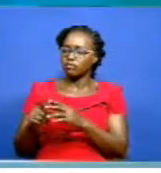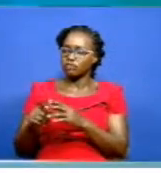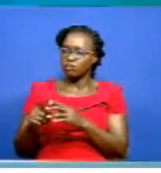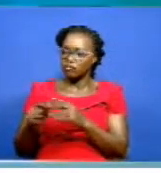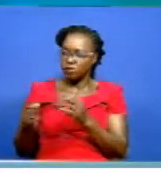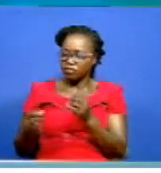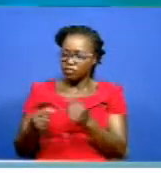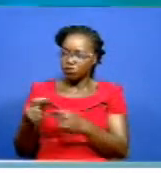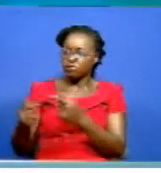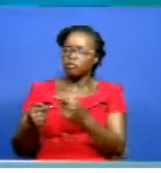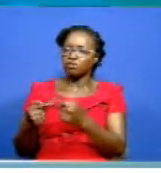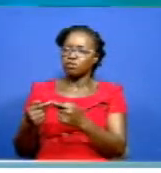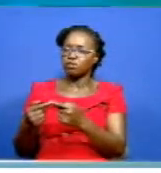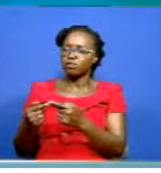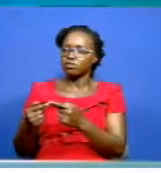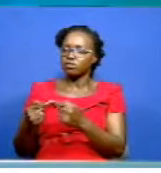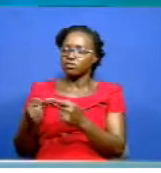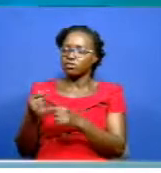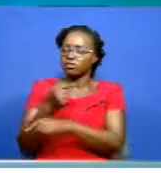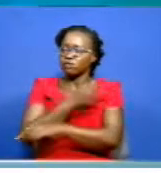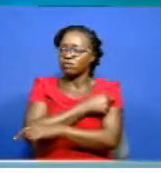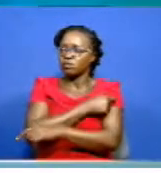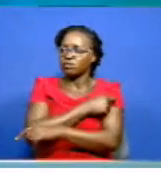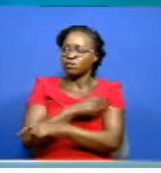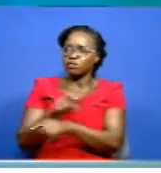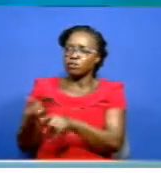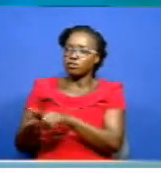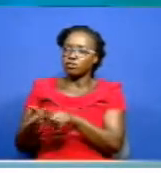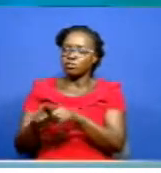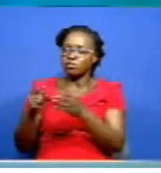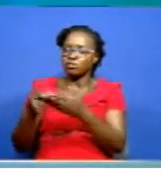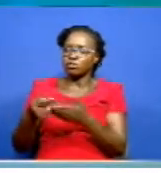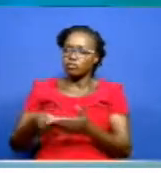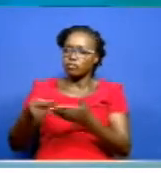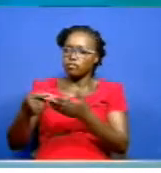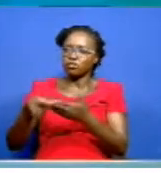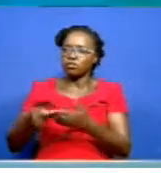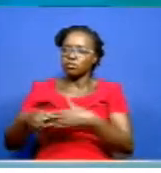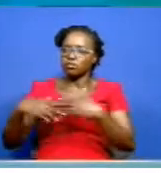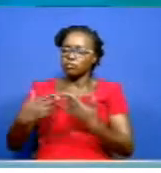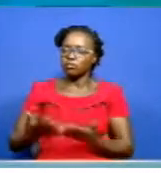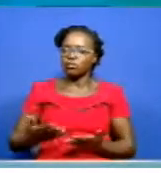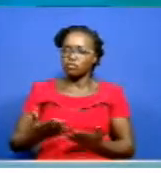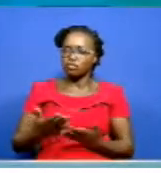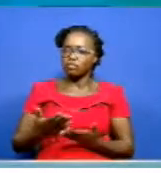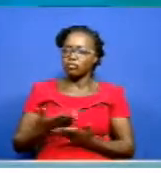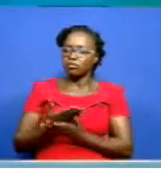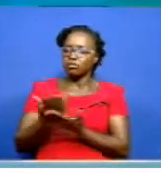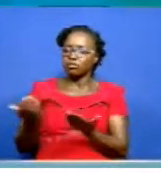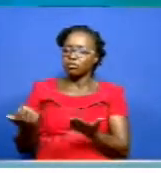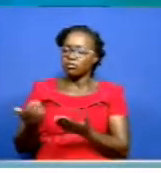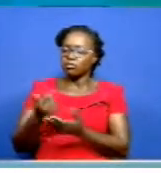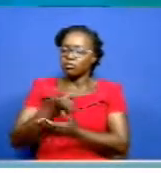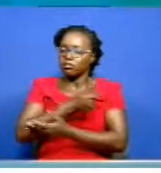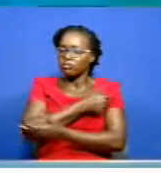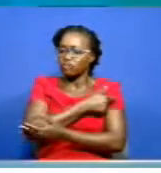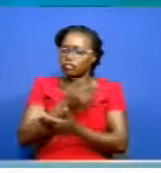vaccine through the COVAX facility, we're also going to be discussing how these other vaccines can be brought on